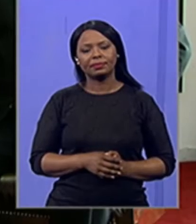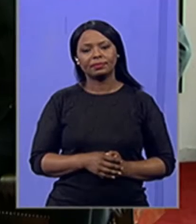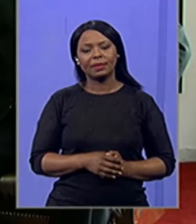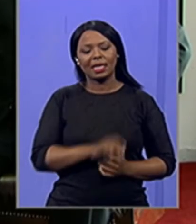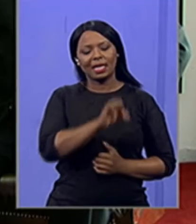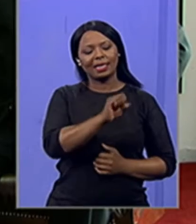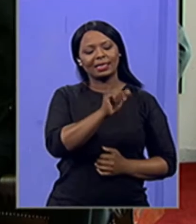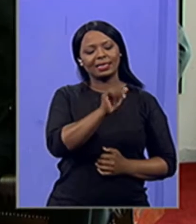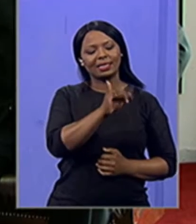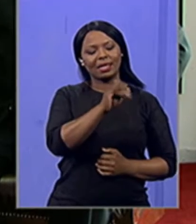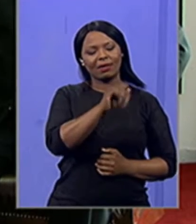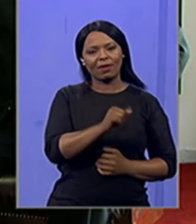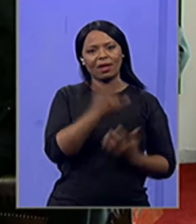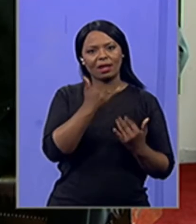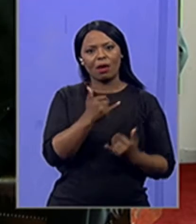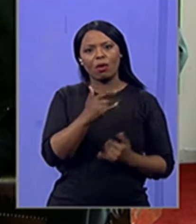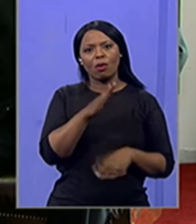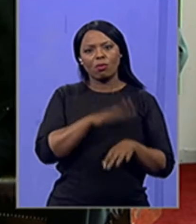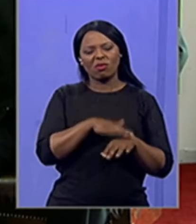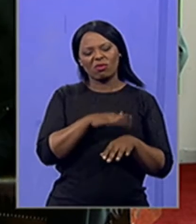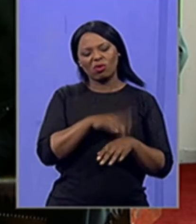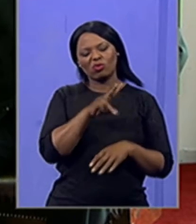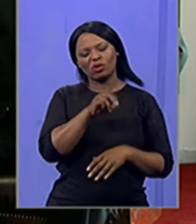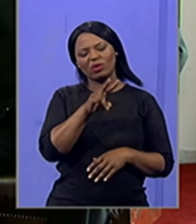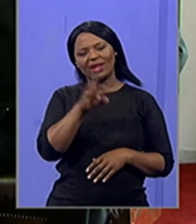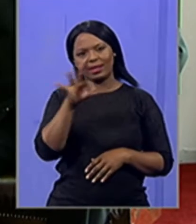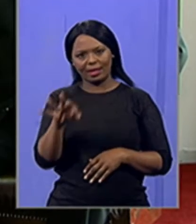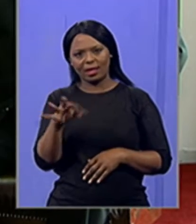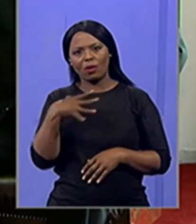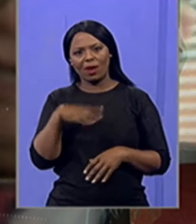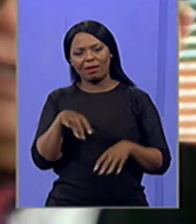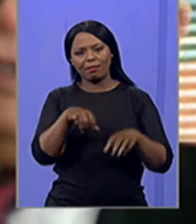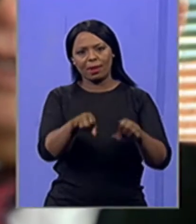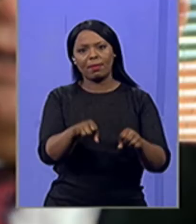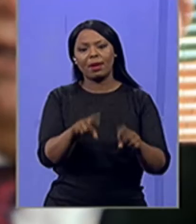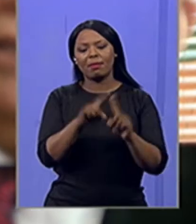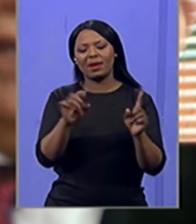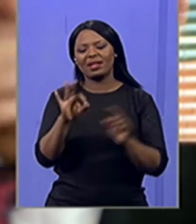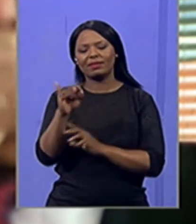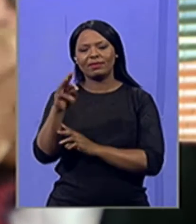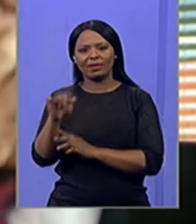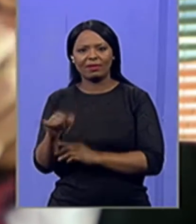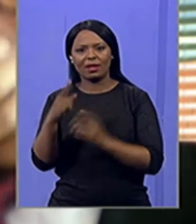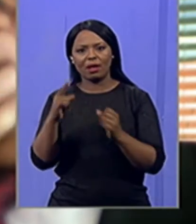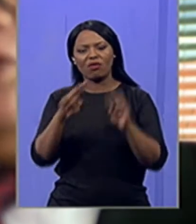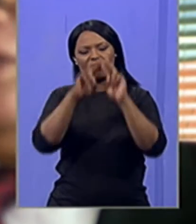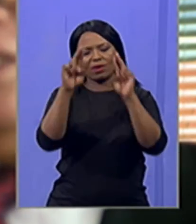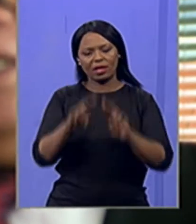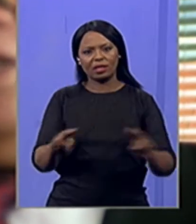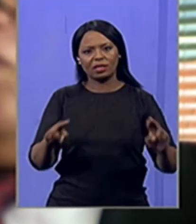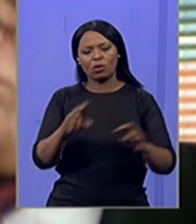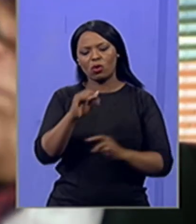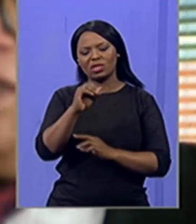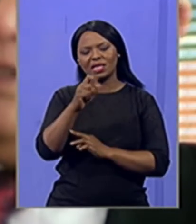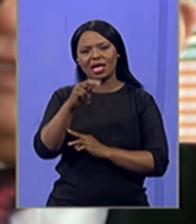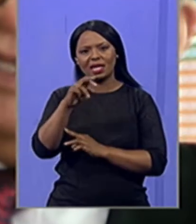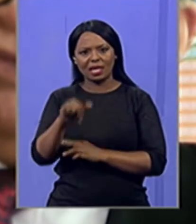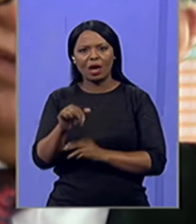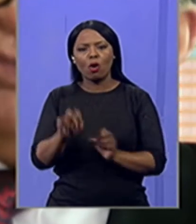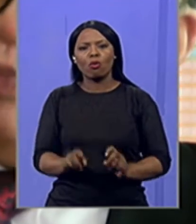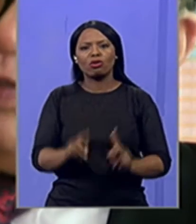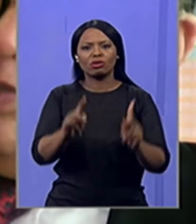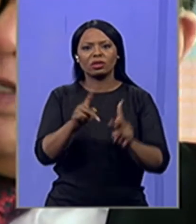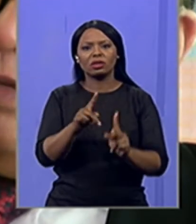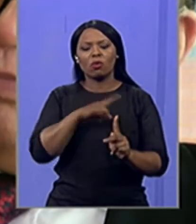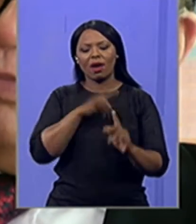SAFA e ne e shebile ho iketela dipapadi tsa 2023 empa ka tumelano le FIFA ya fa Federation ya Oceania monyetla e leng dipapadi tse tlang